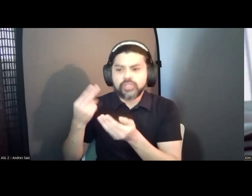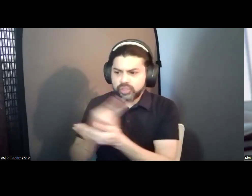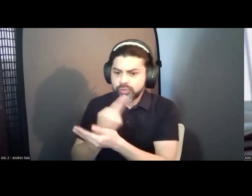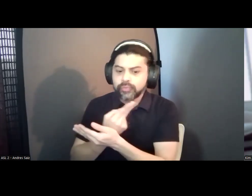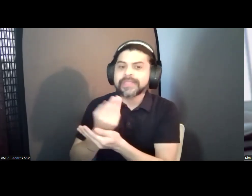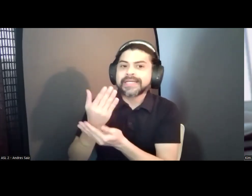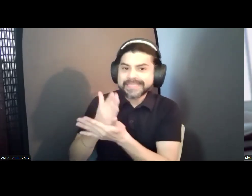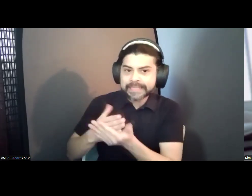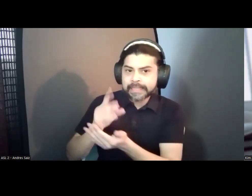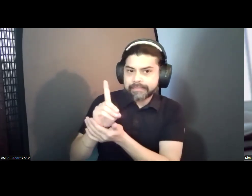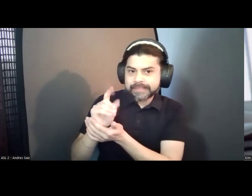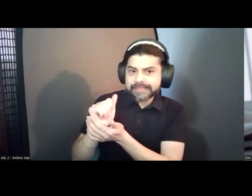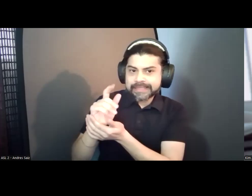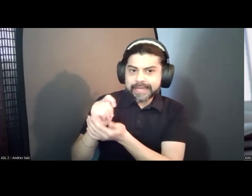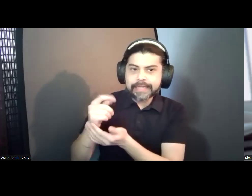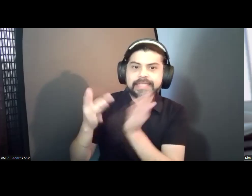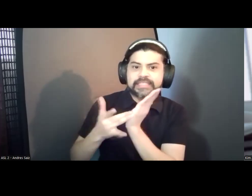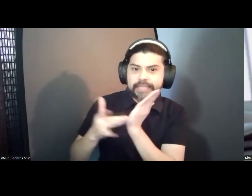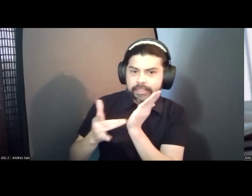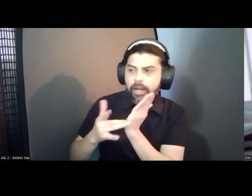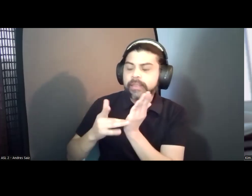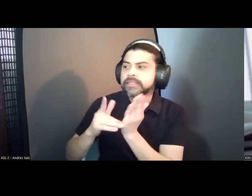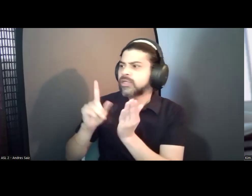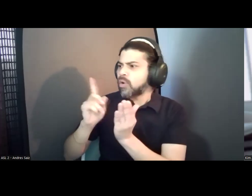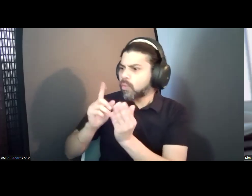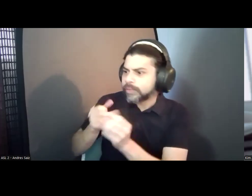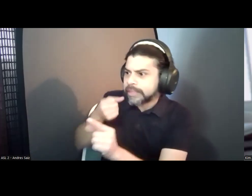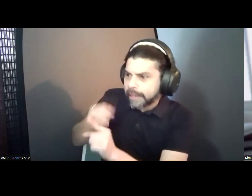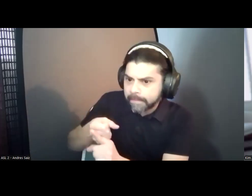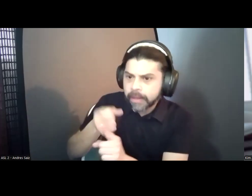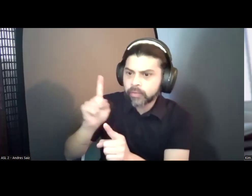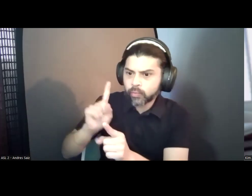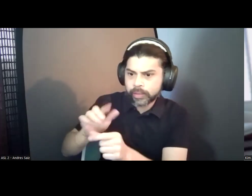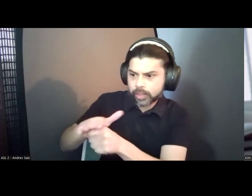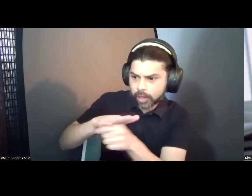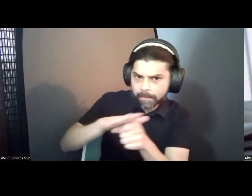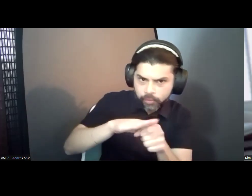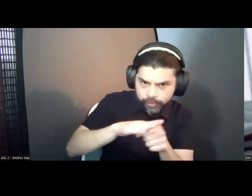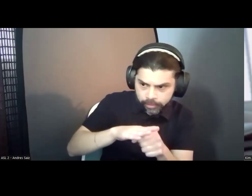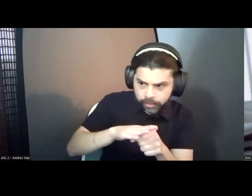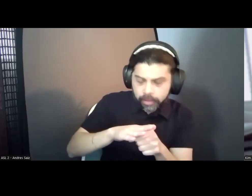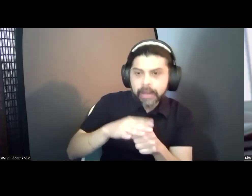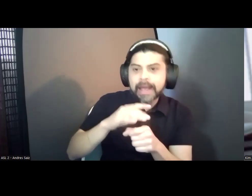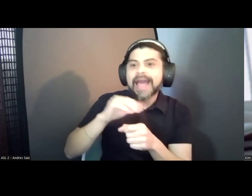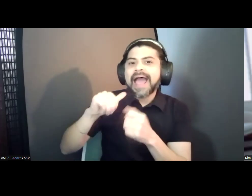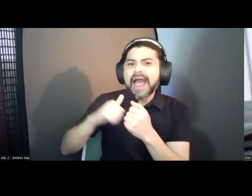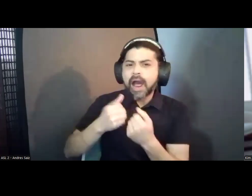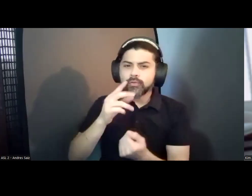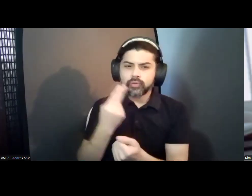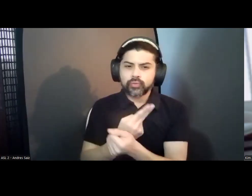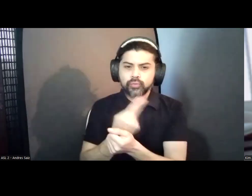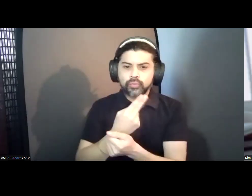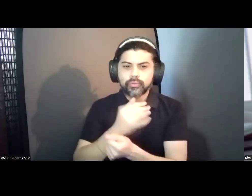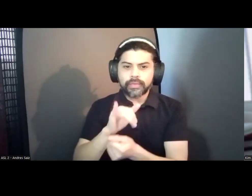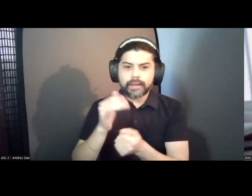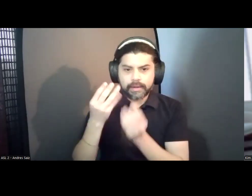who is going to be impacted, that we can otherwise qualify for things like work or community engagement requirements, those kinds of things, but really